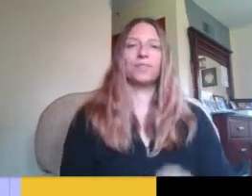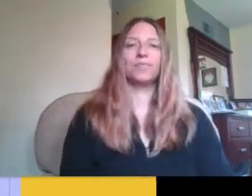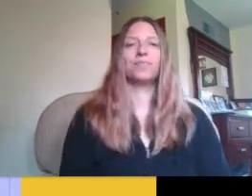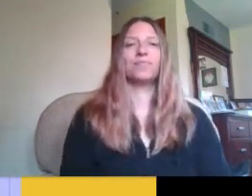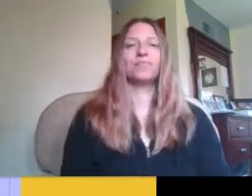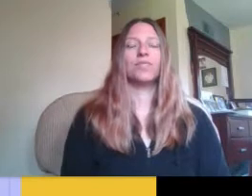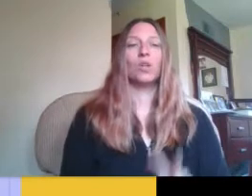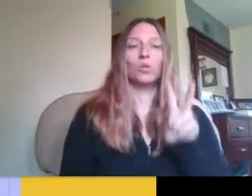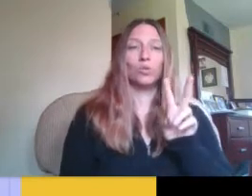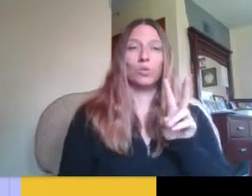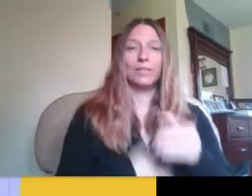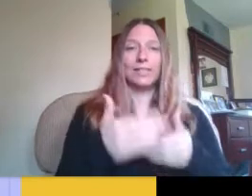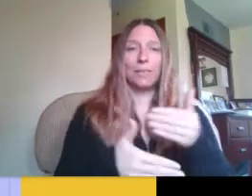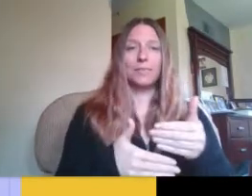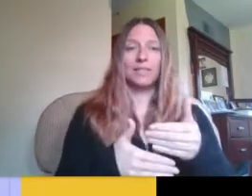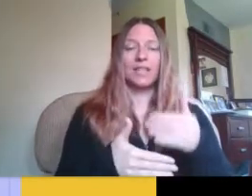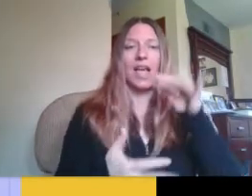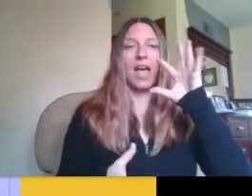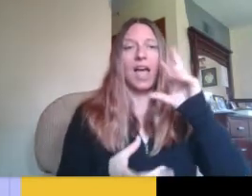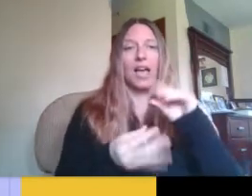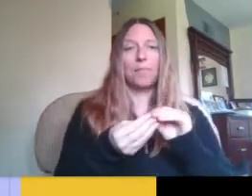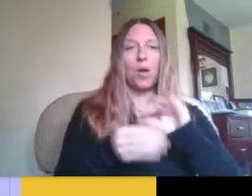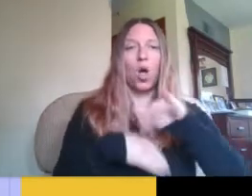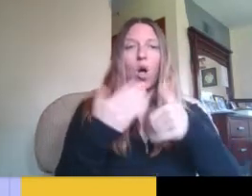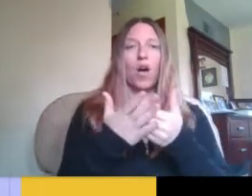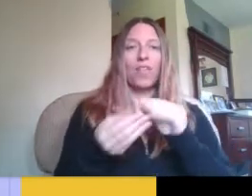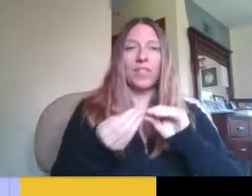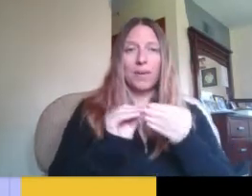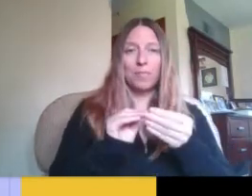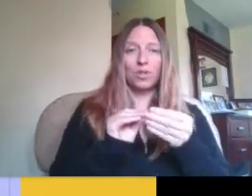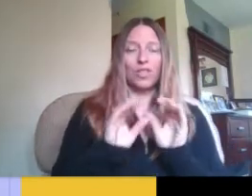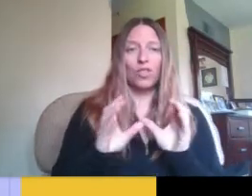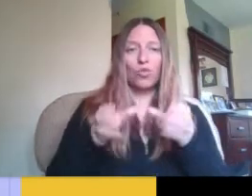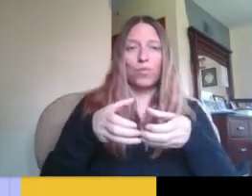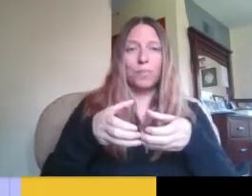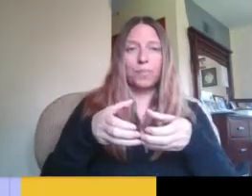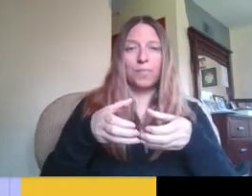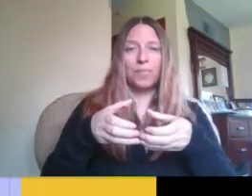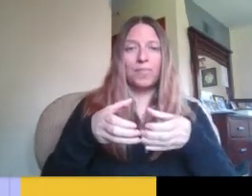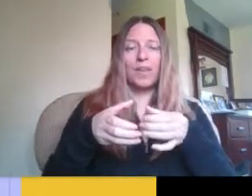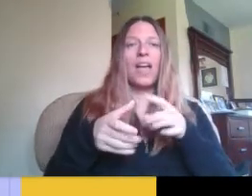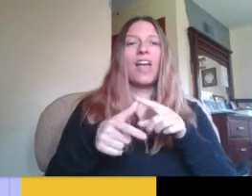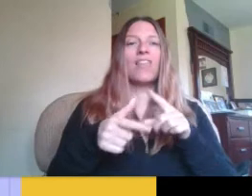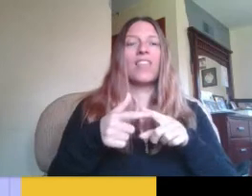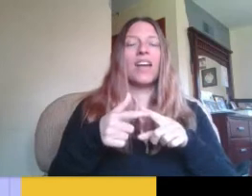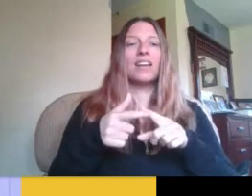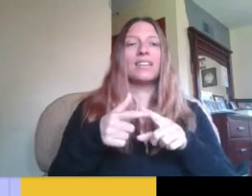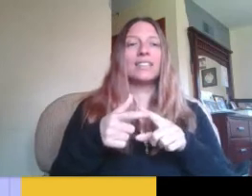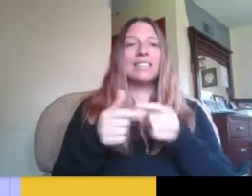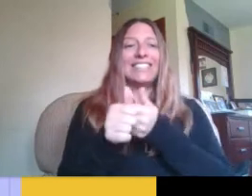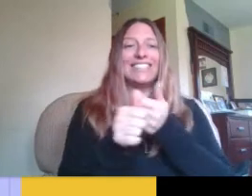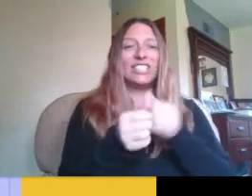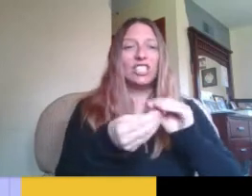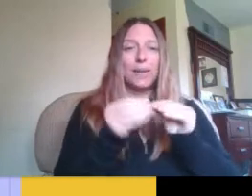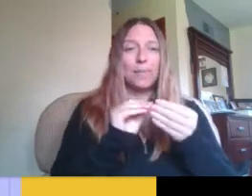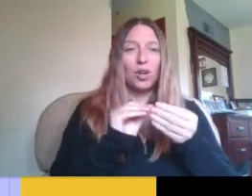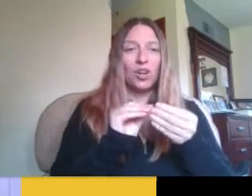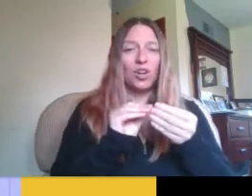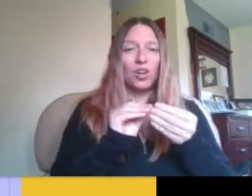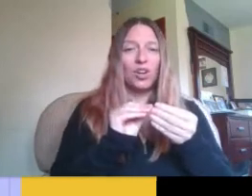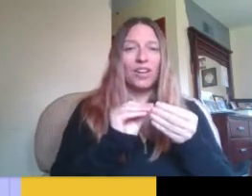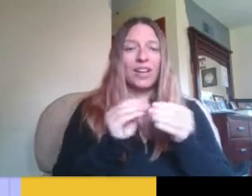steps. First, you add up all the numbers in the set, and then you divide the total you get by how many numbers you added up. The answer you get